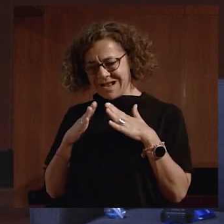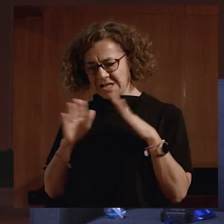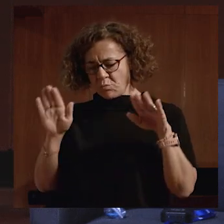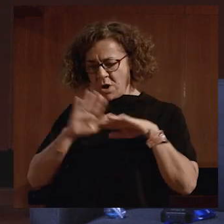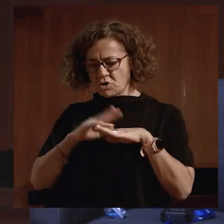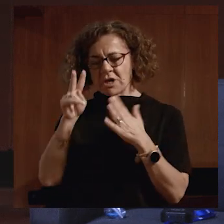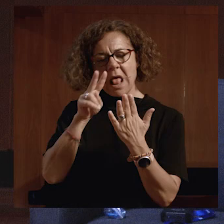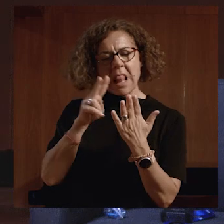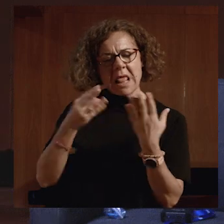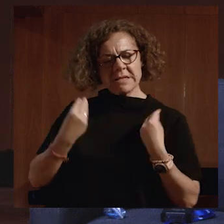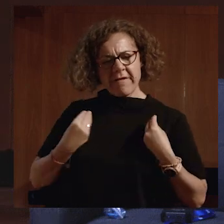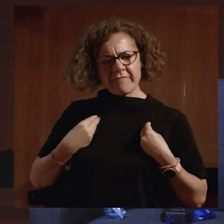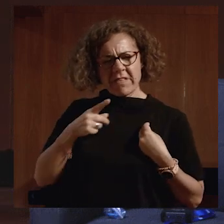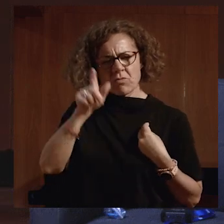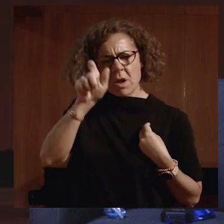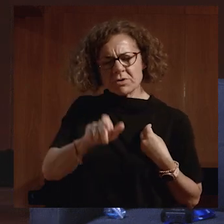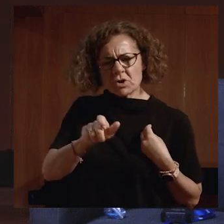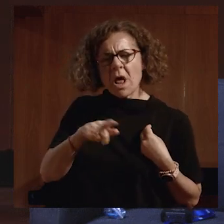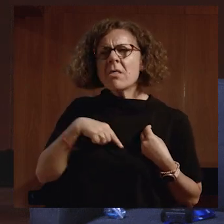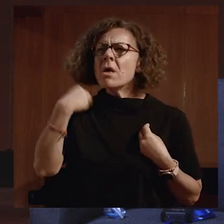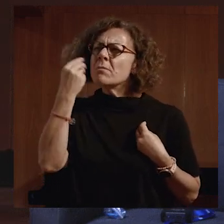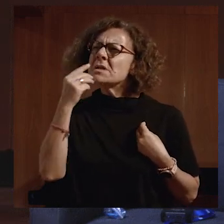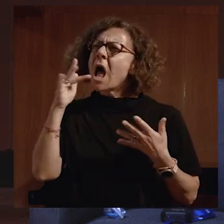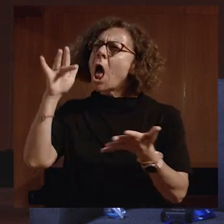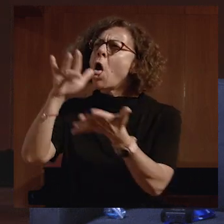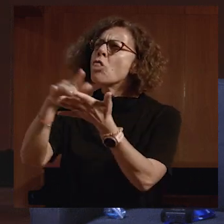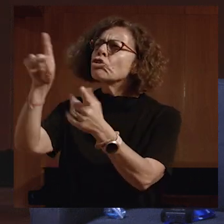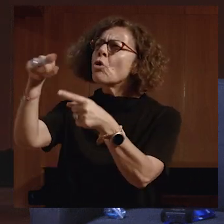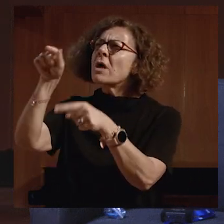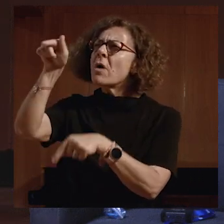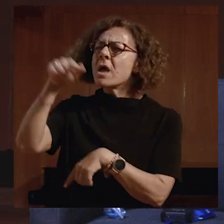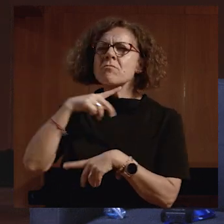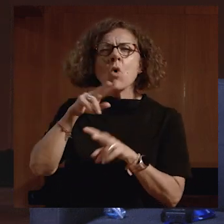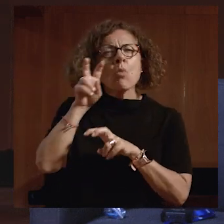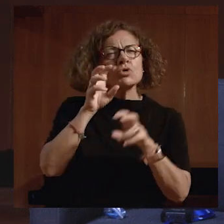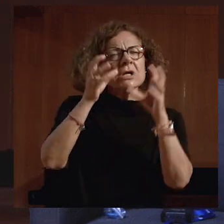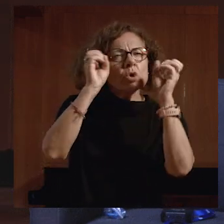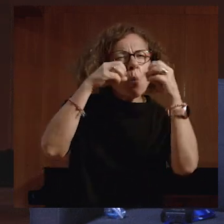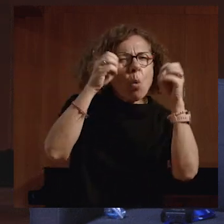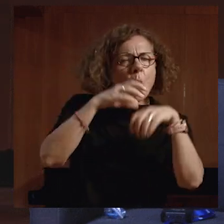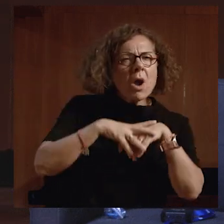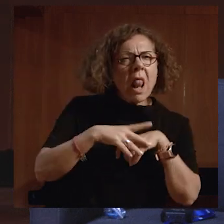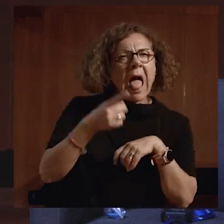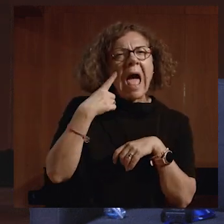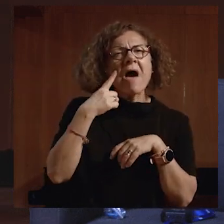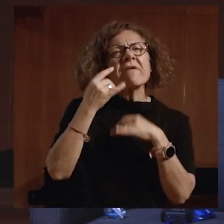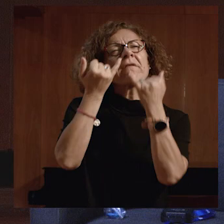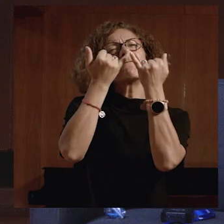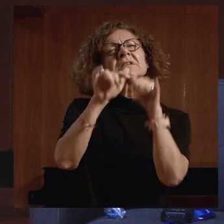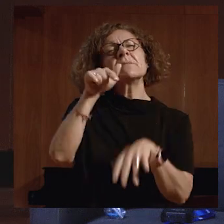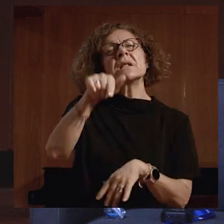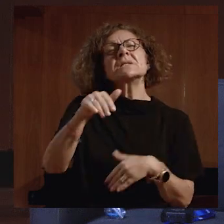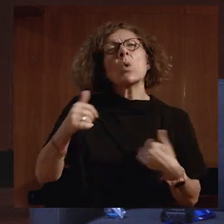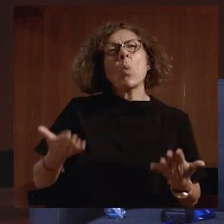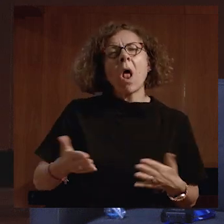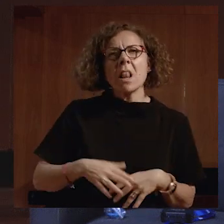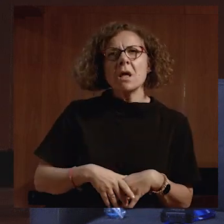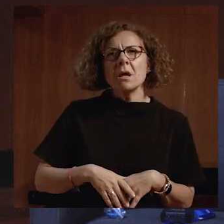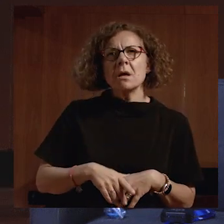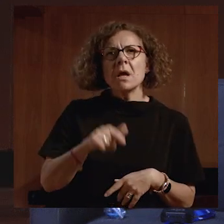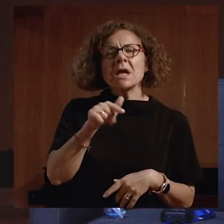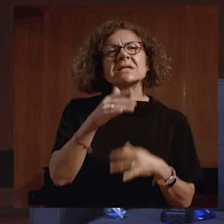here. Google it. Have a look at what this festival is, what these masterclasses were, who's involved in